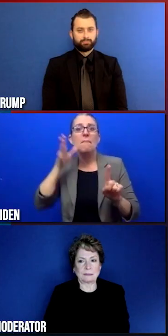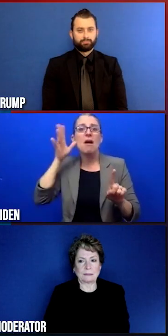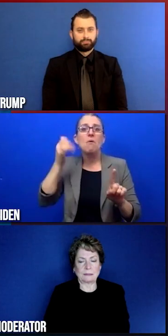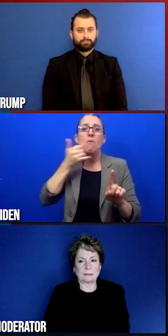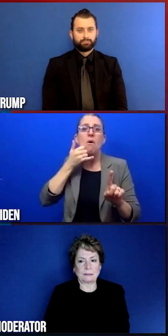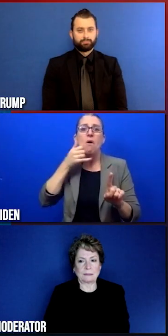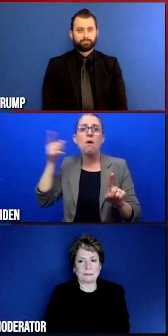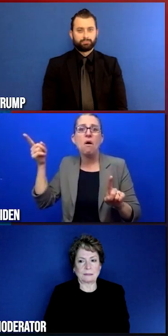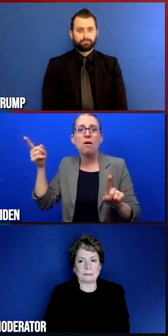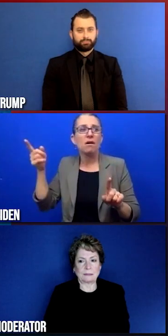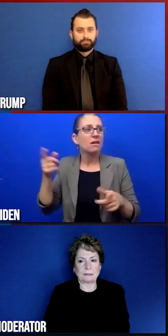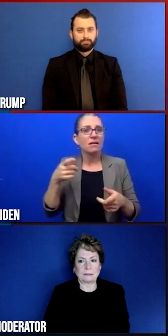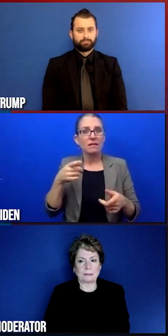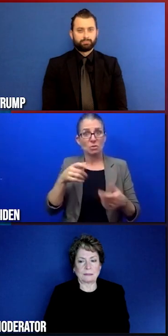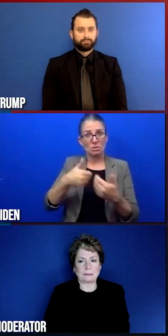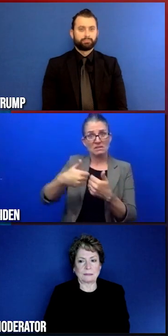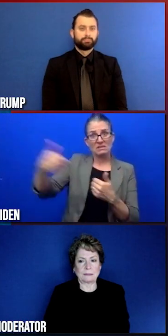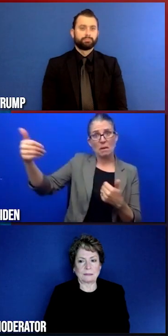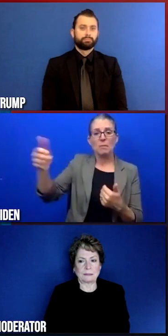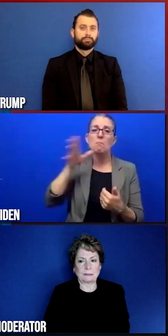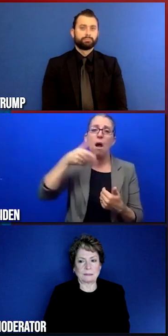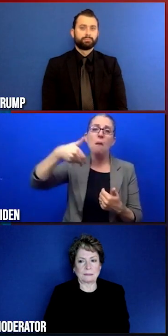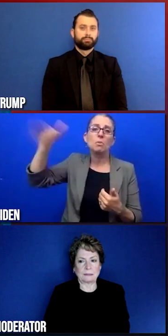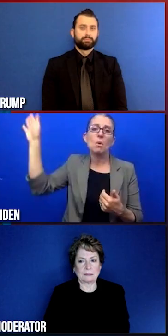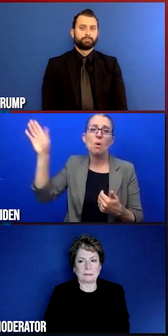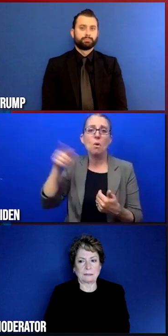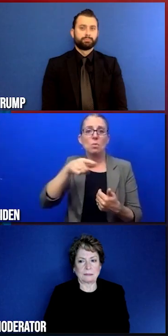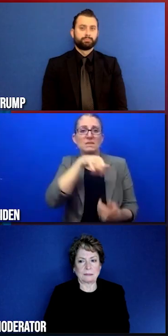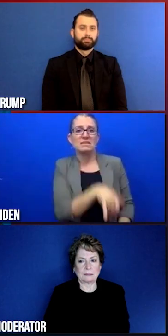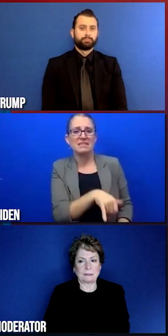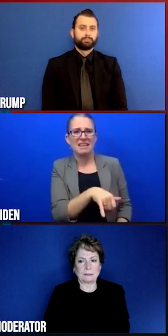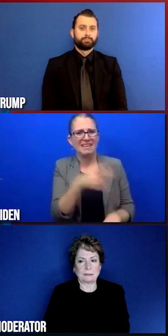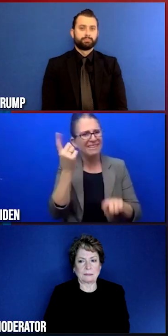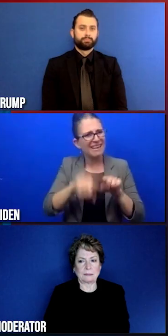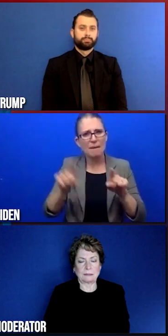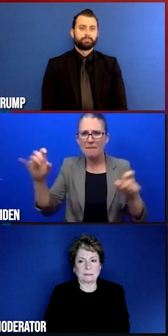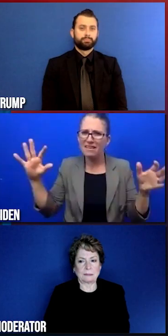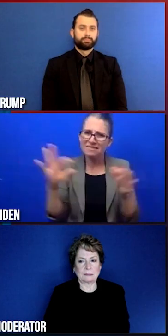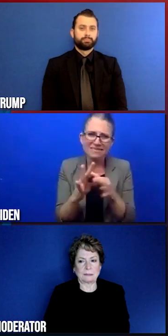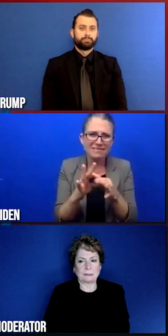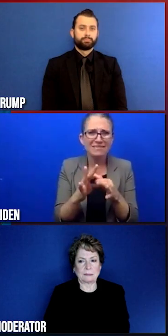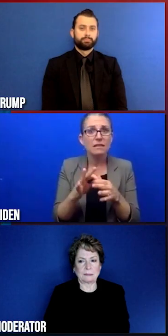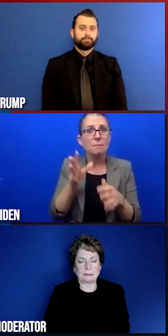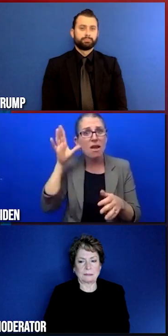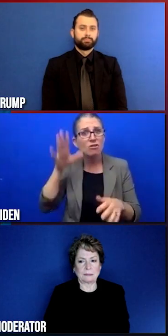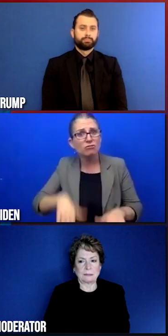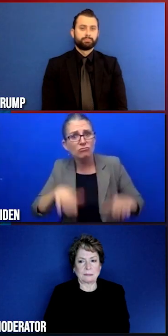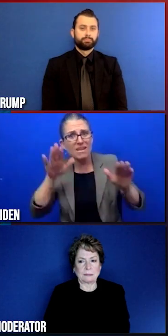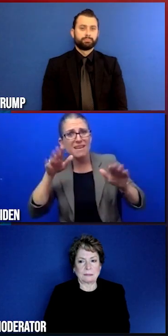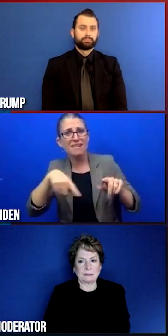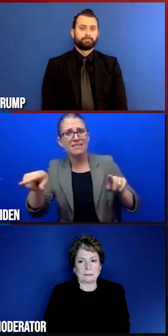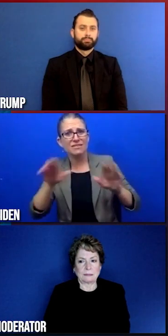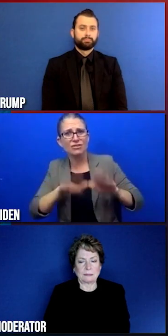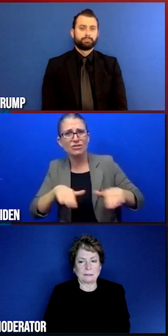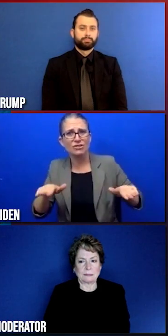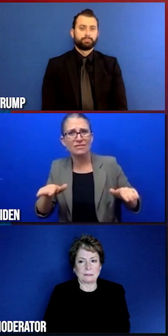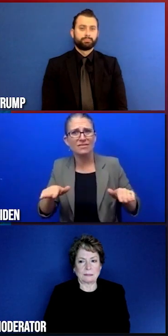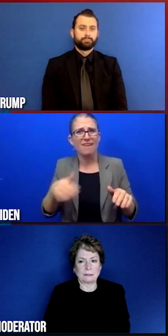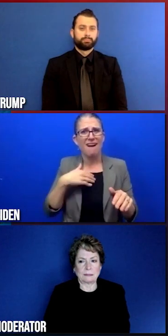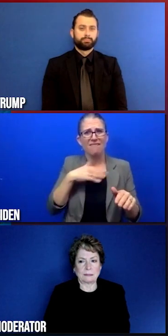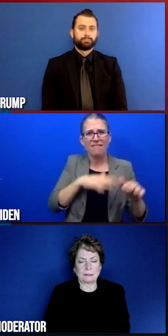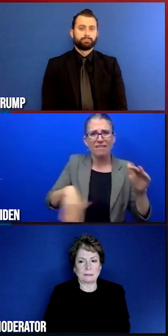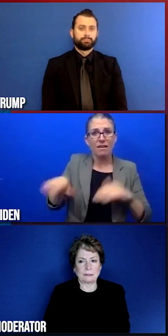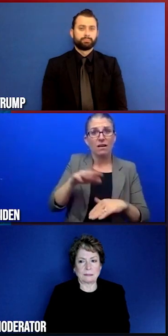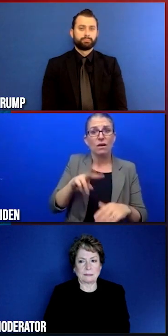here. Many of them are model citizens. Over 20,000 of them are first responders out there taking care of people during this crisis.